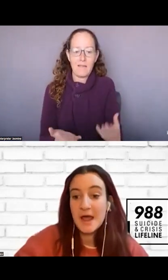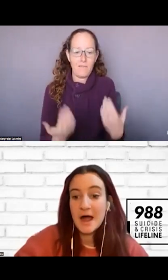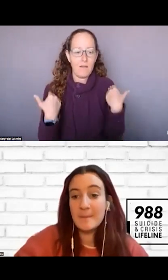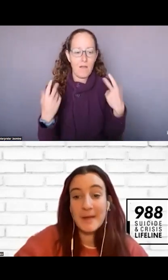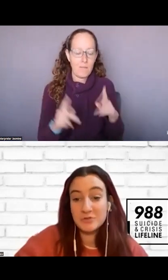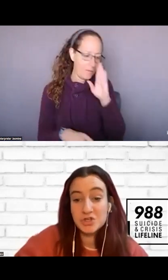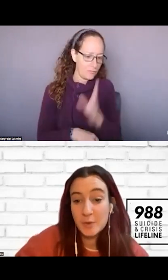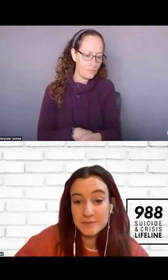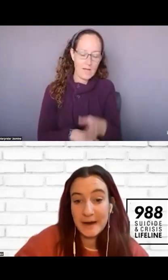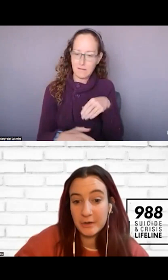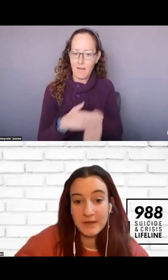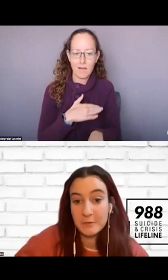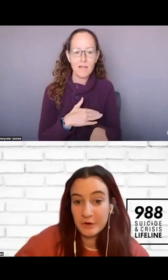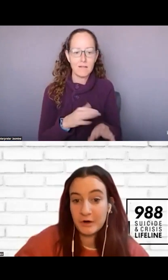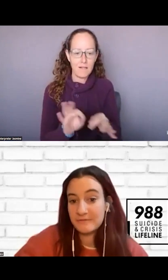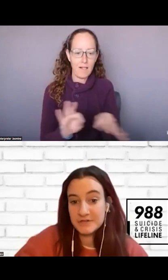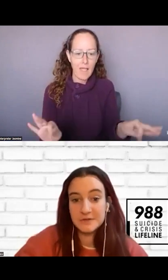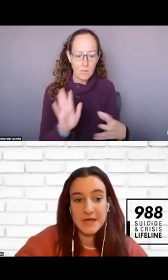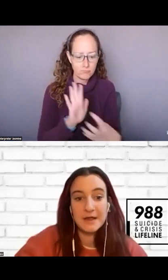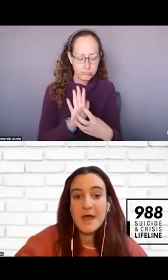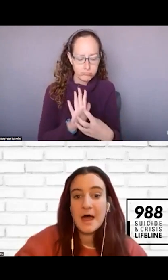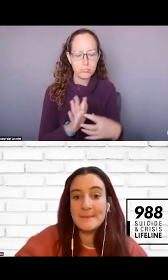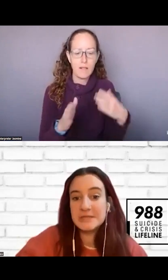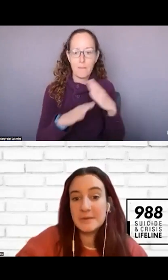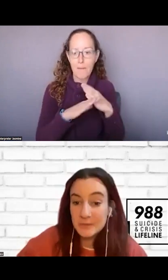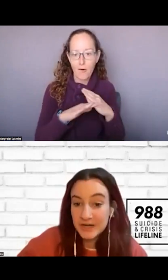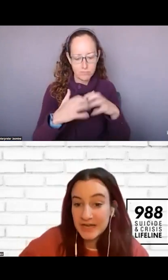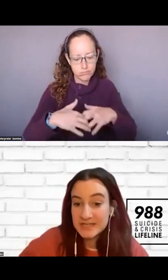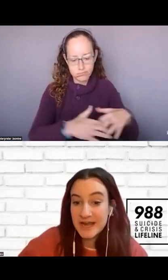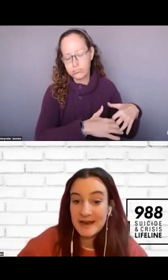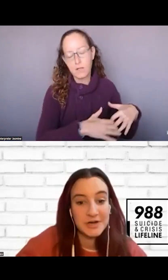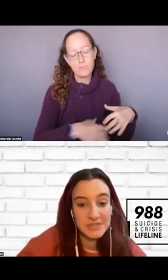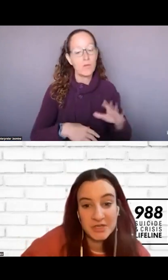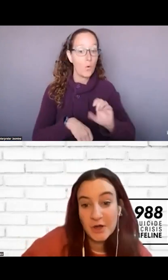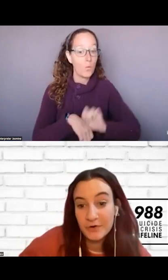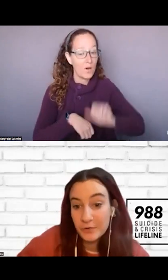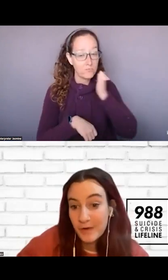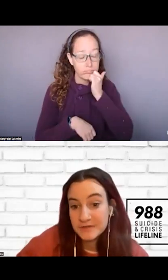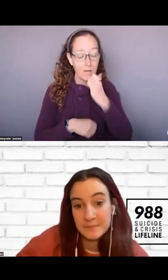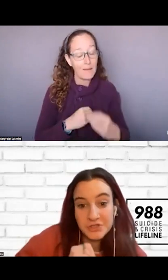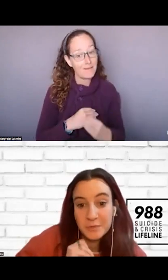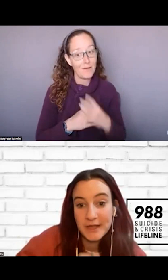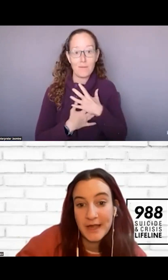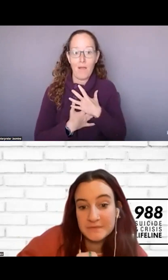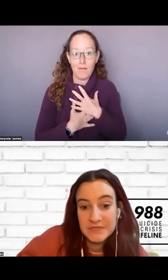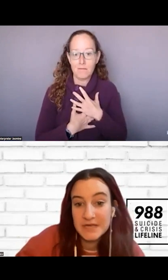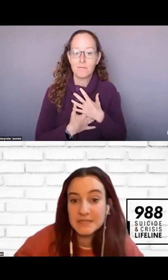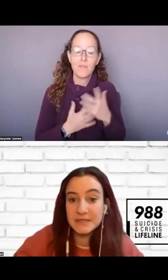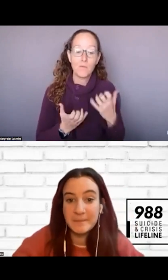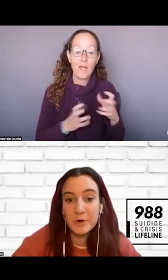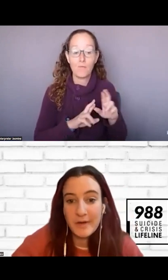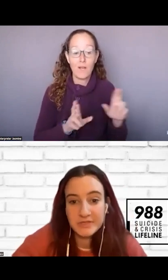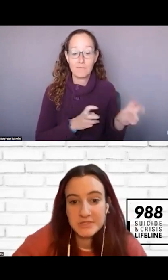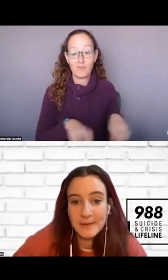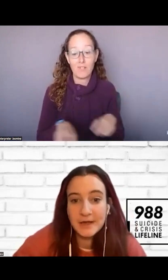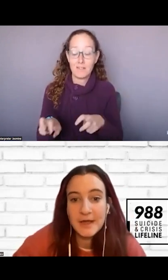barriers. And I'm just so inspired by you and your work every single day. So I'm super excited to kind of transition this over to the roundtable so we can kind of discuss a little